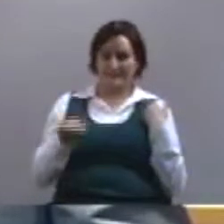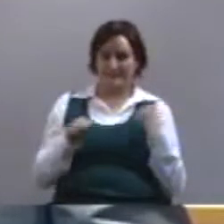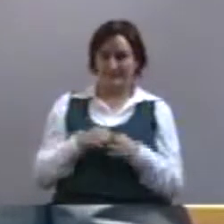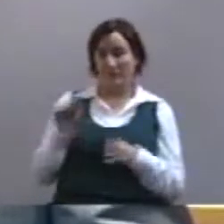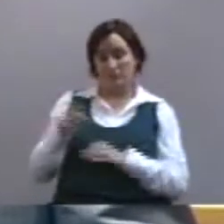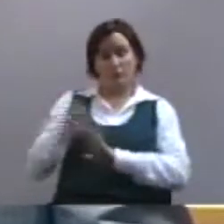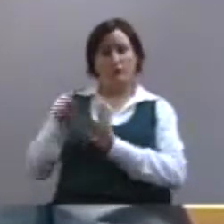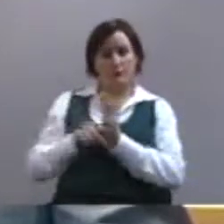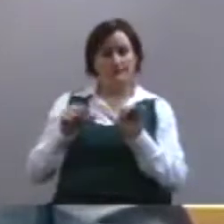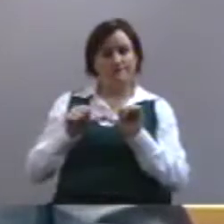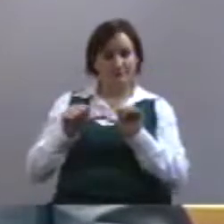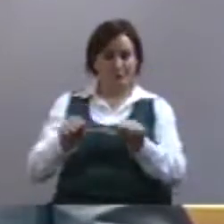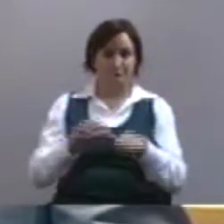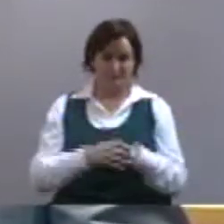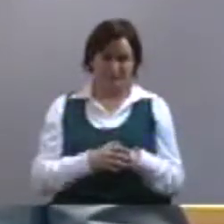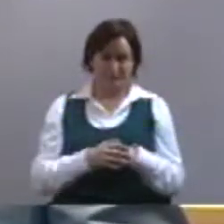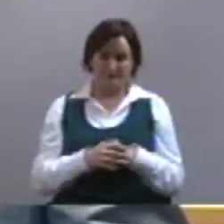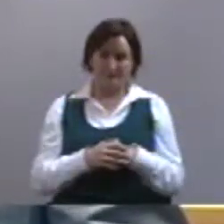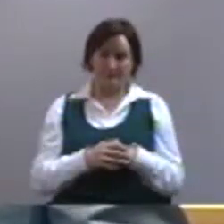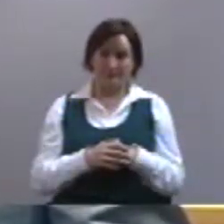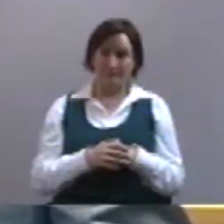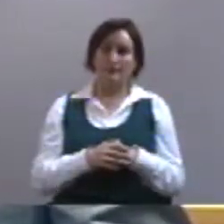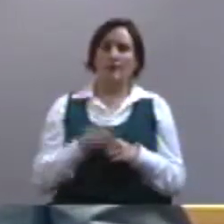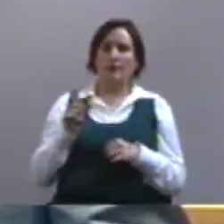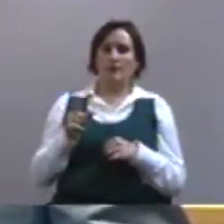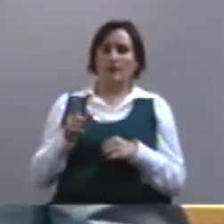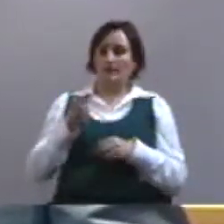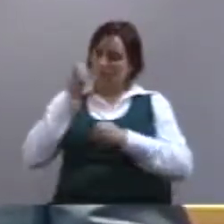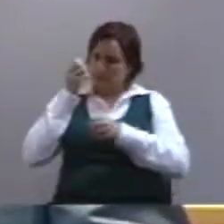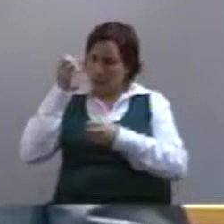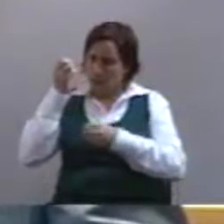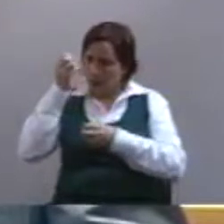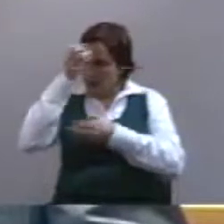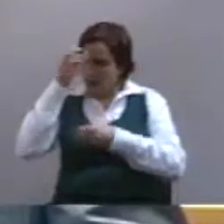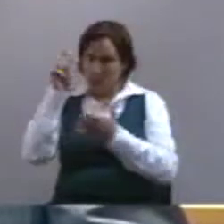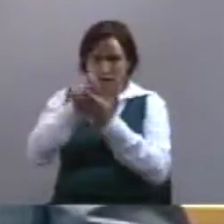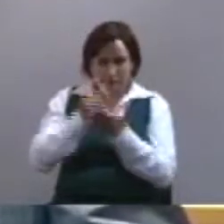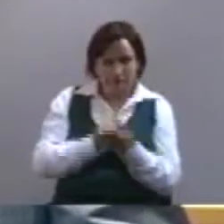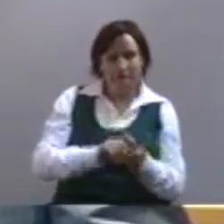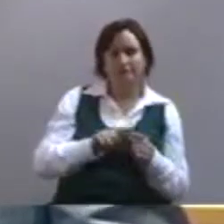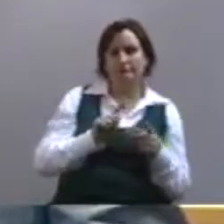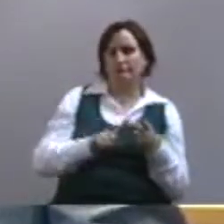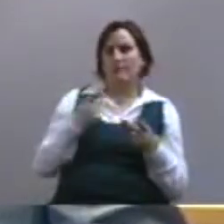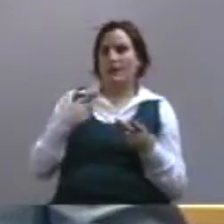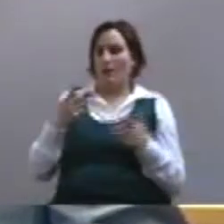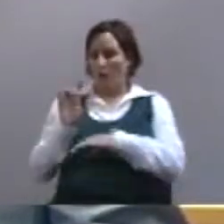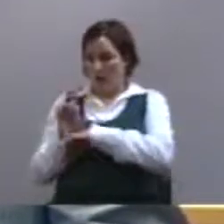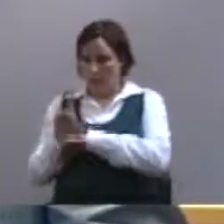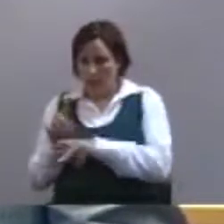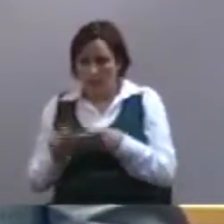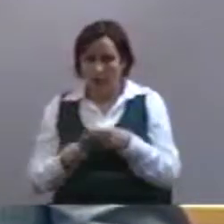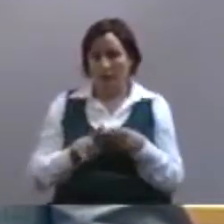ongoing. Debriefing, bereavement counseling and a support system is in place